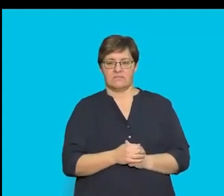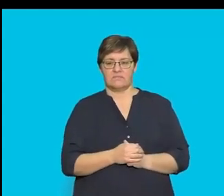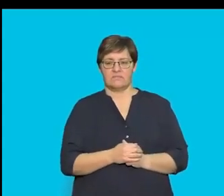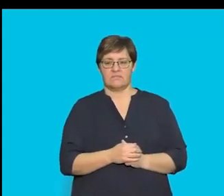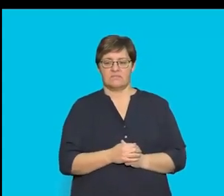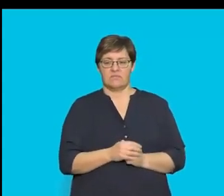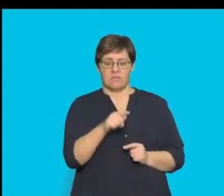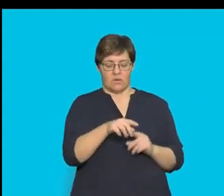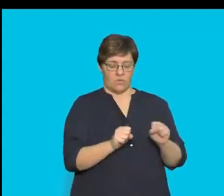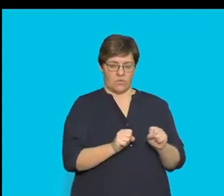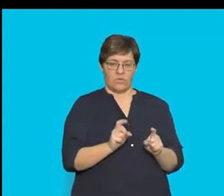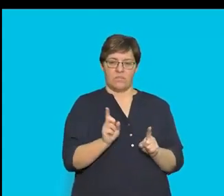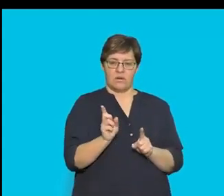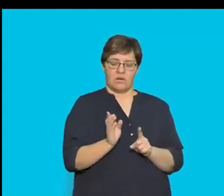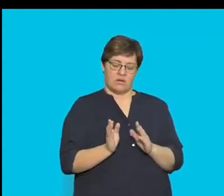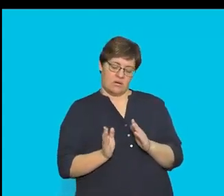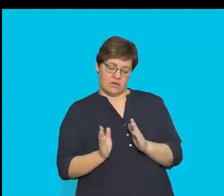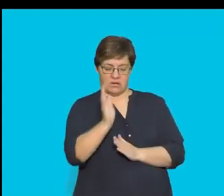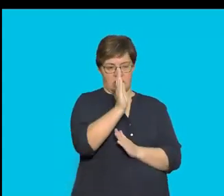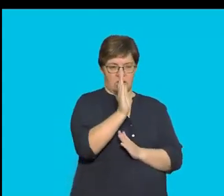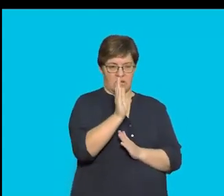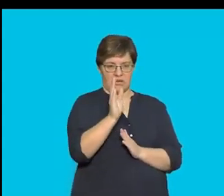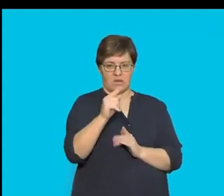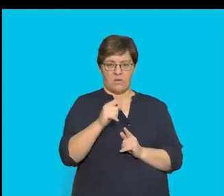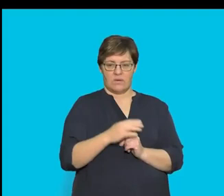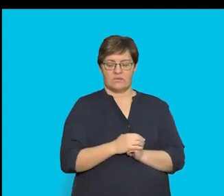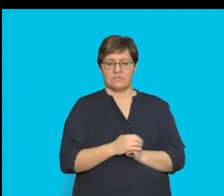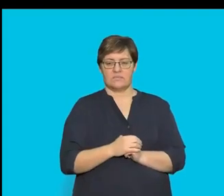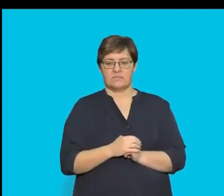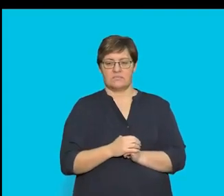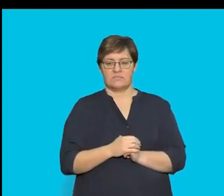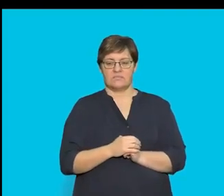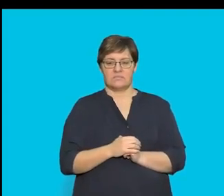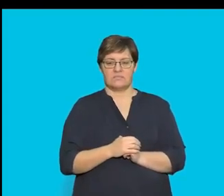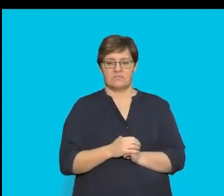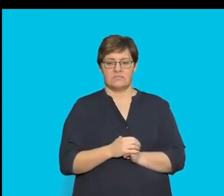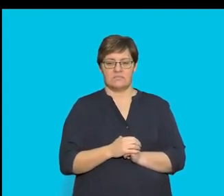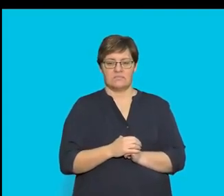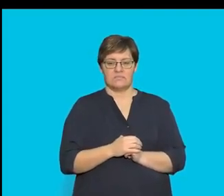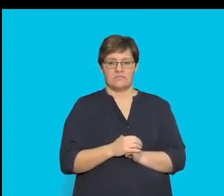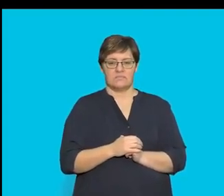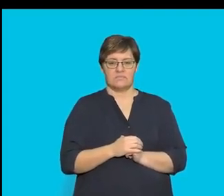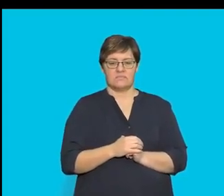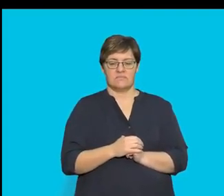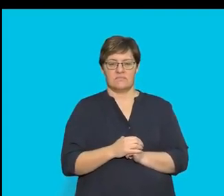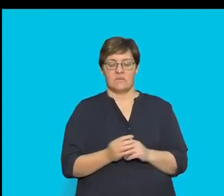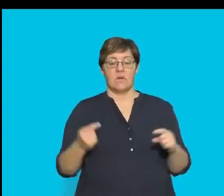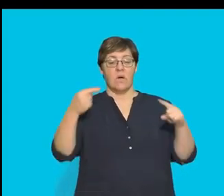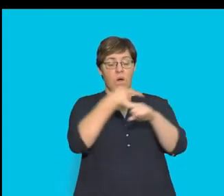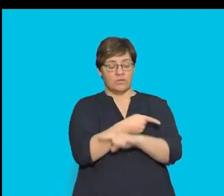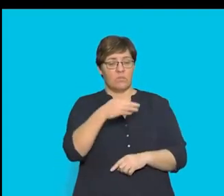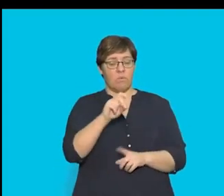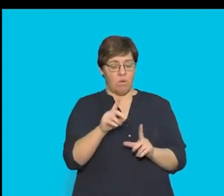north, then this north pole will be repelled, this south pole will be attracted. Opposite poles